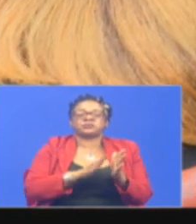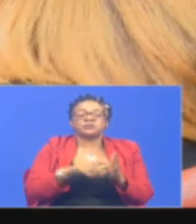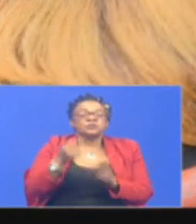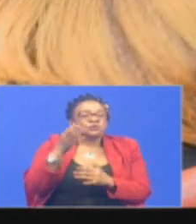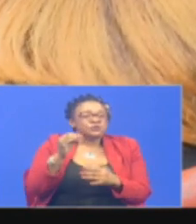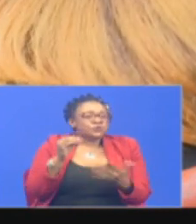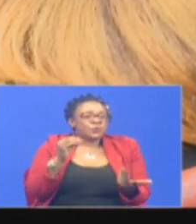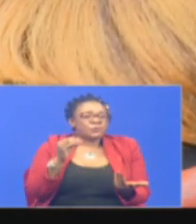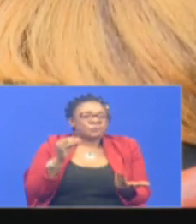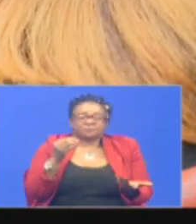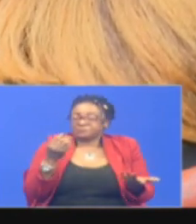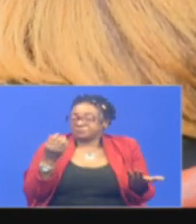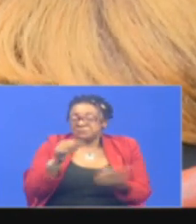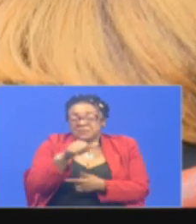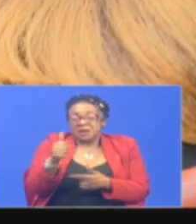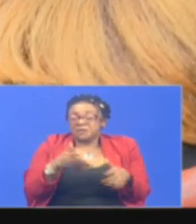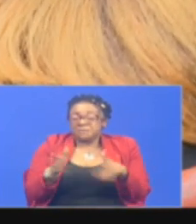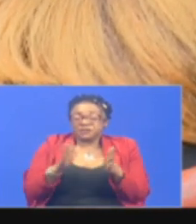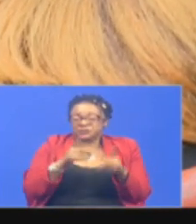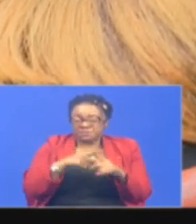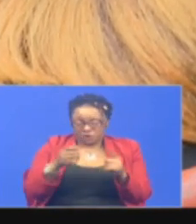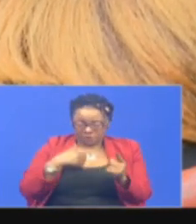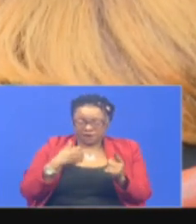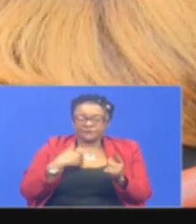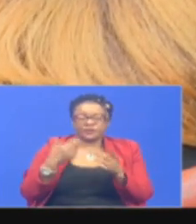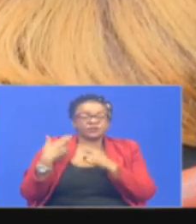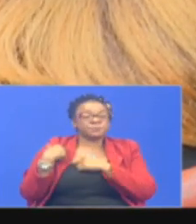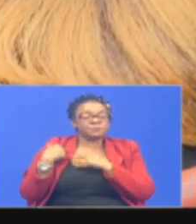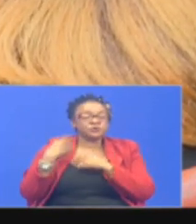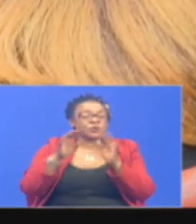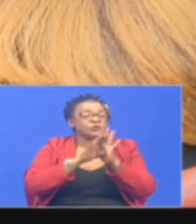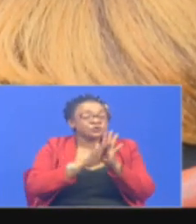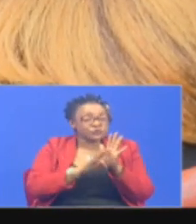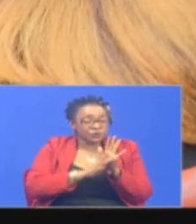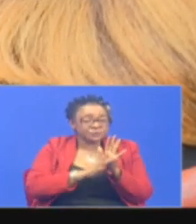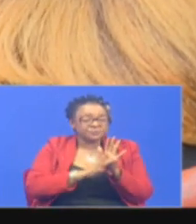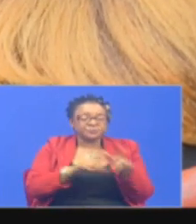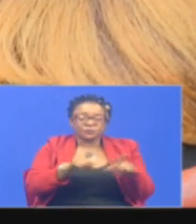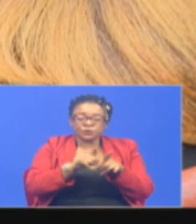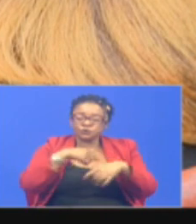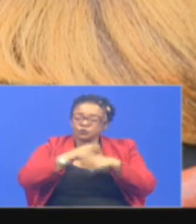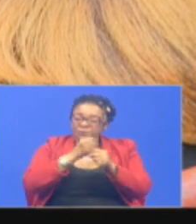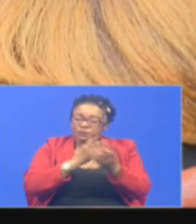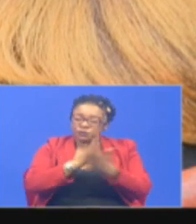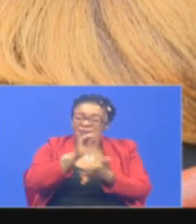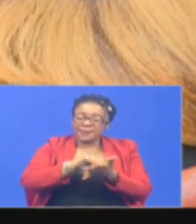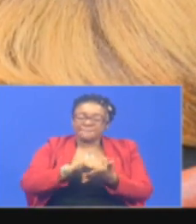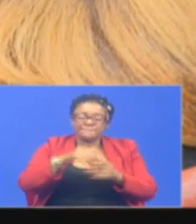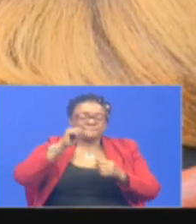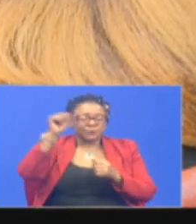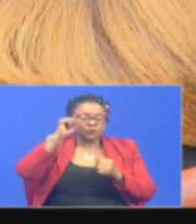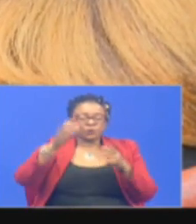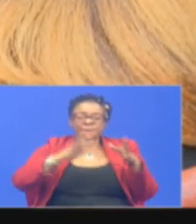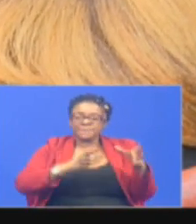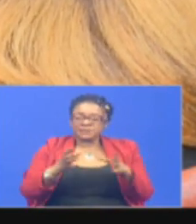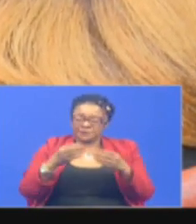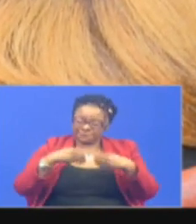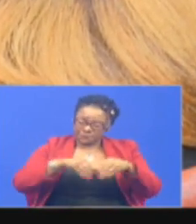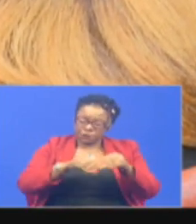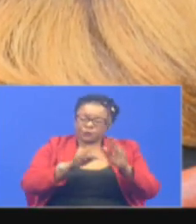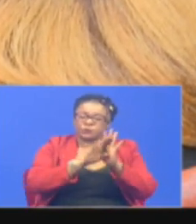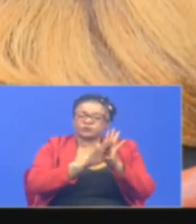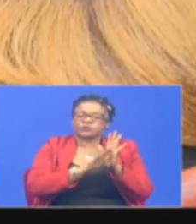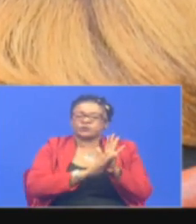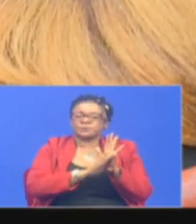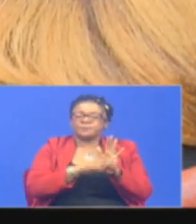take other measures, but you have a responsibility to the constitution and to ensure that political parties abide by the constitution.